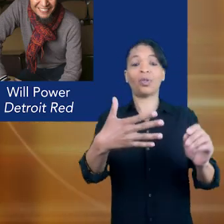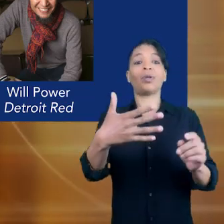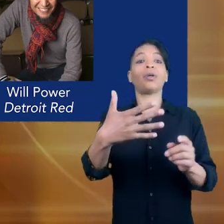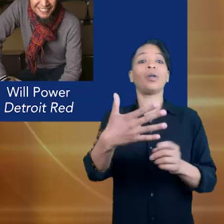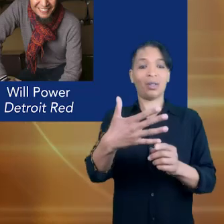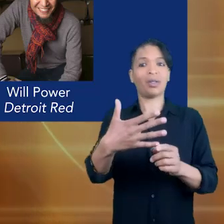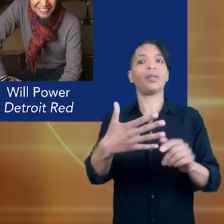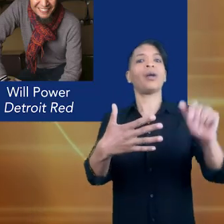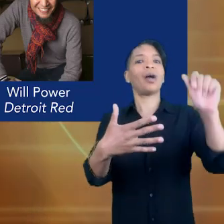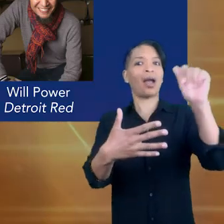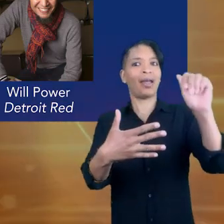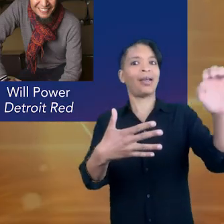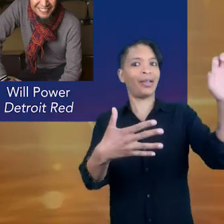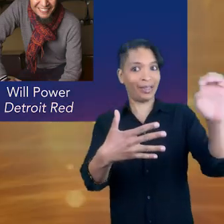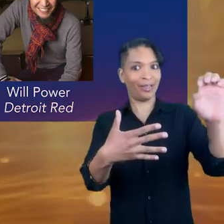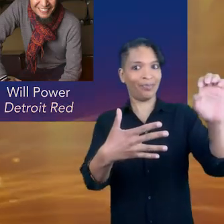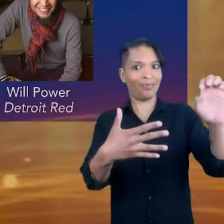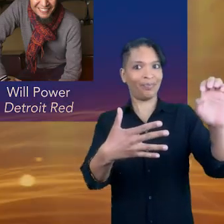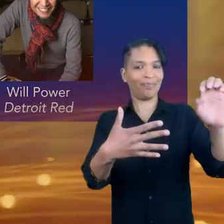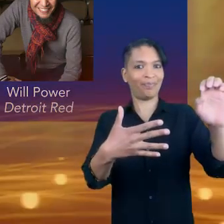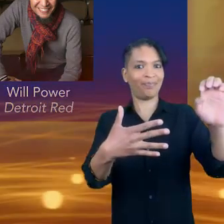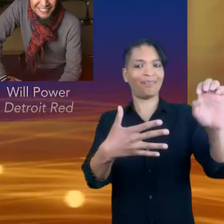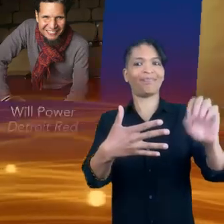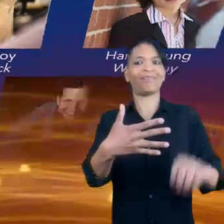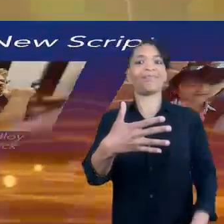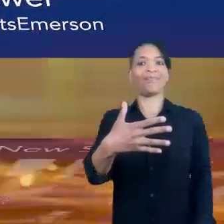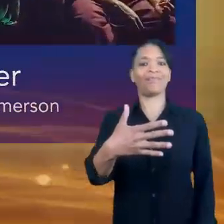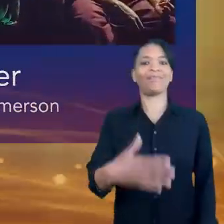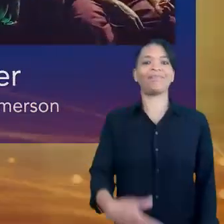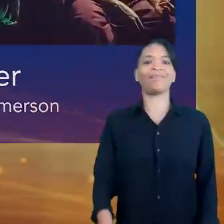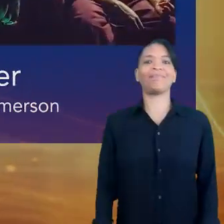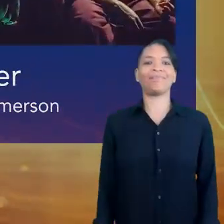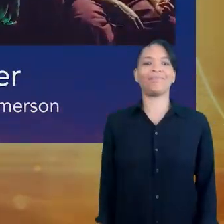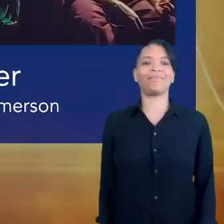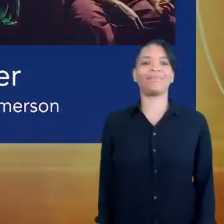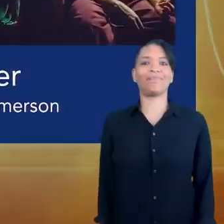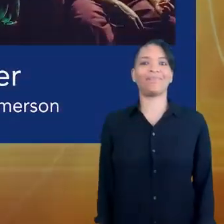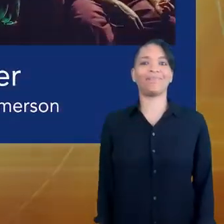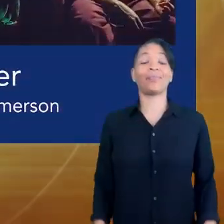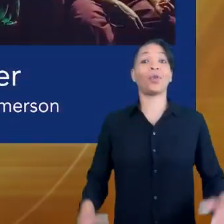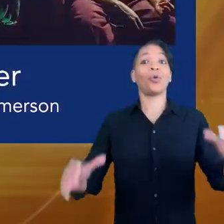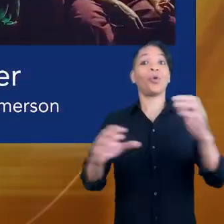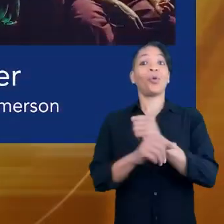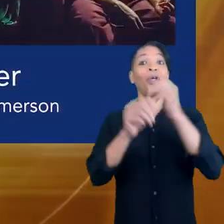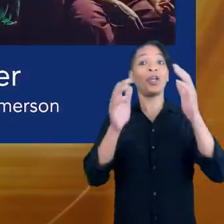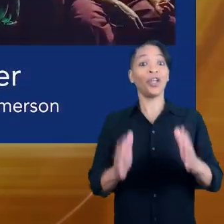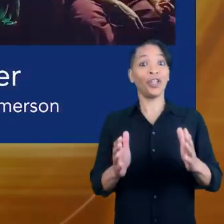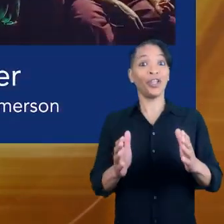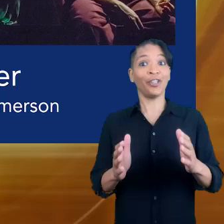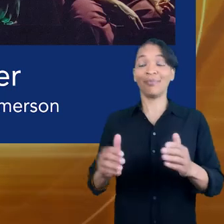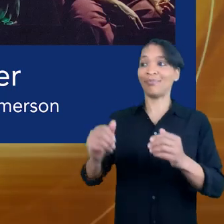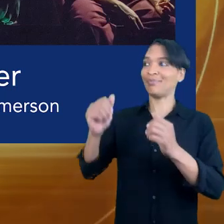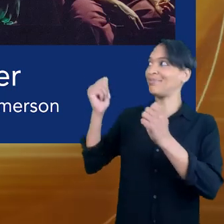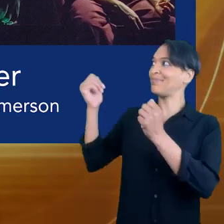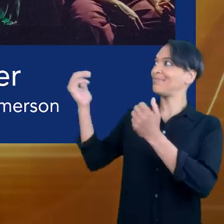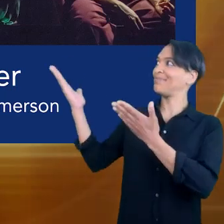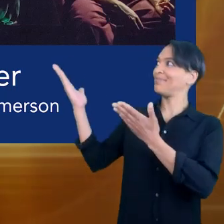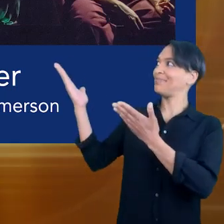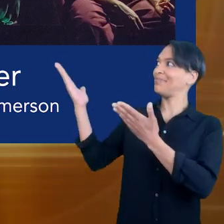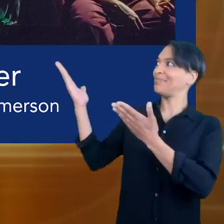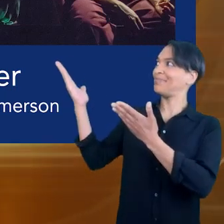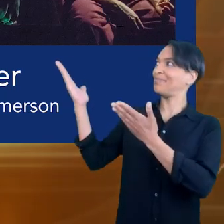Will Power, Arts Emerson. The Elliot Norton Award goes to Will Power for Detroit Red, Arts